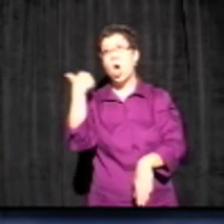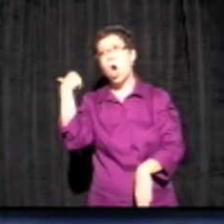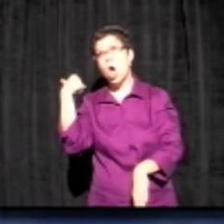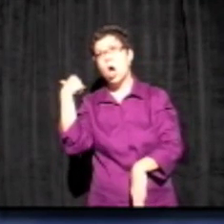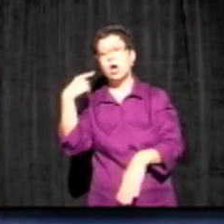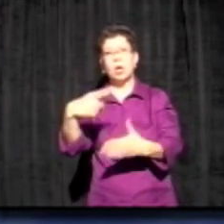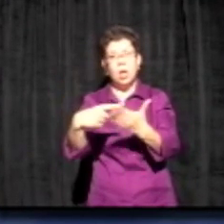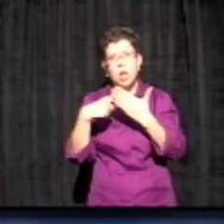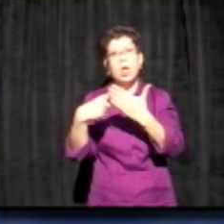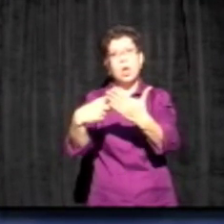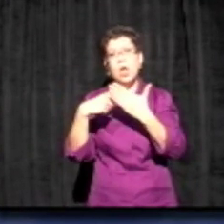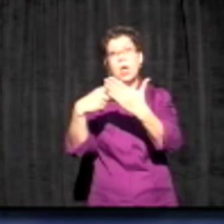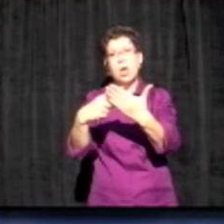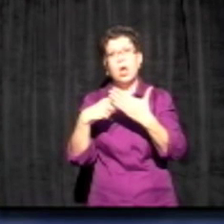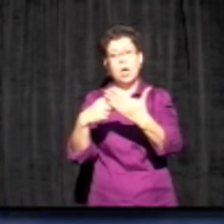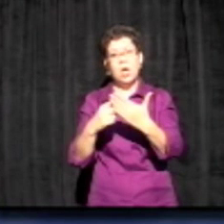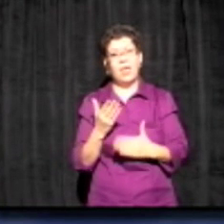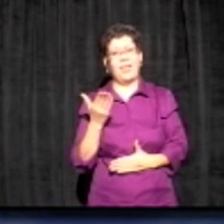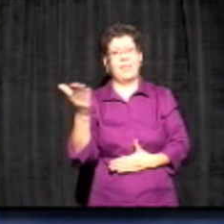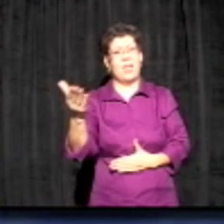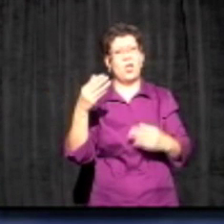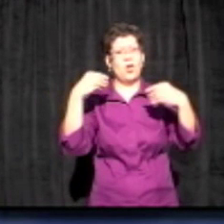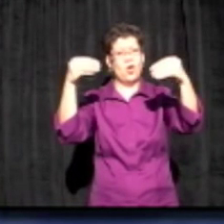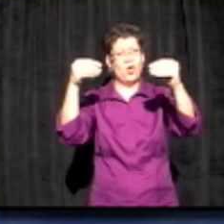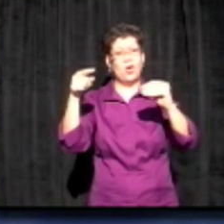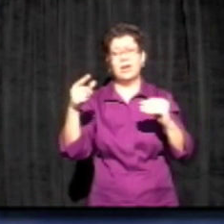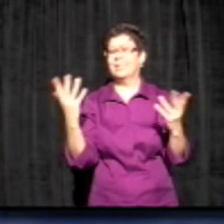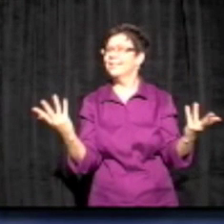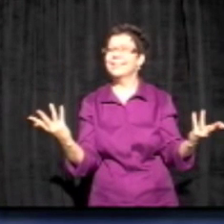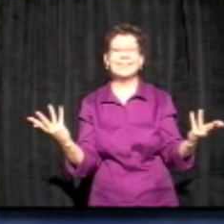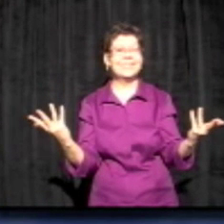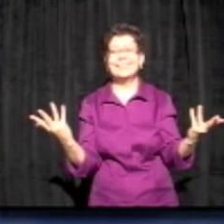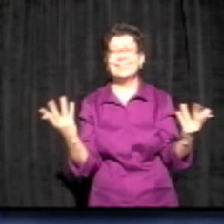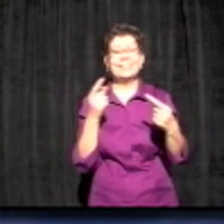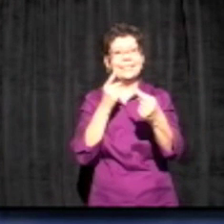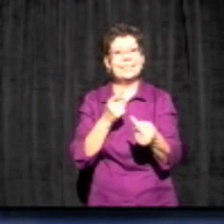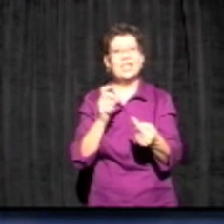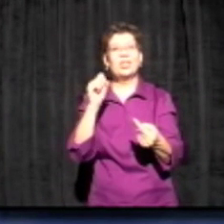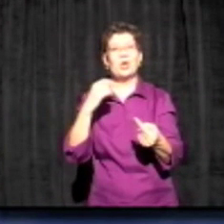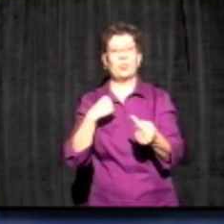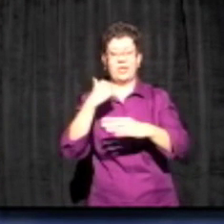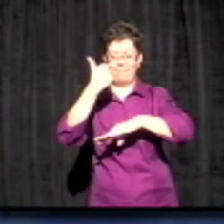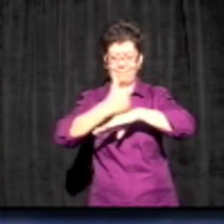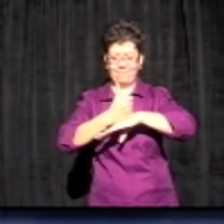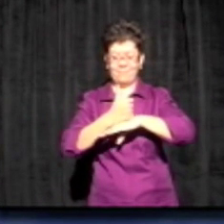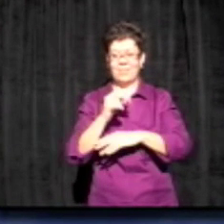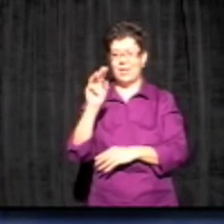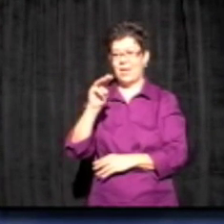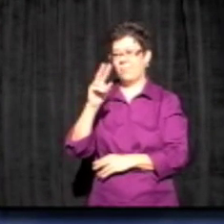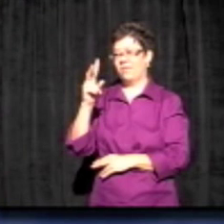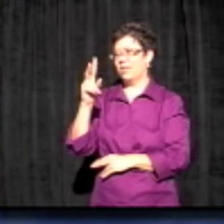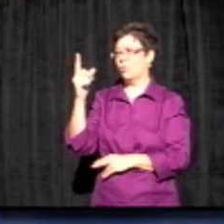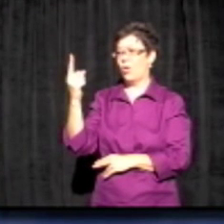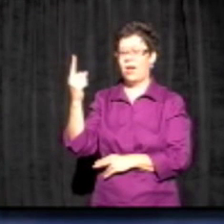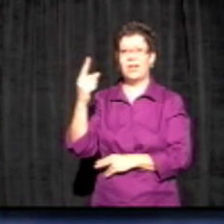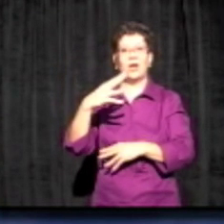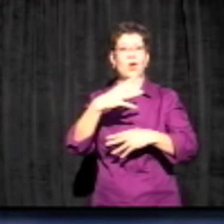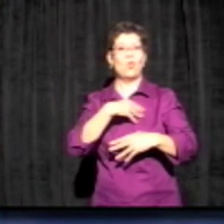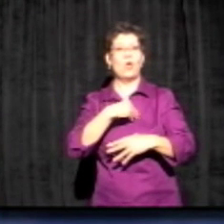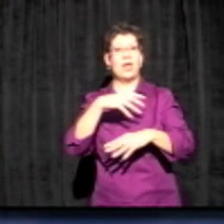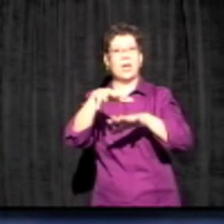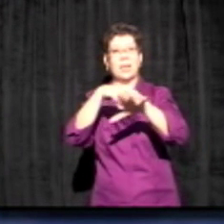process at the dealership. So we created what we call the MV-1 white glove